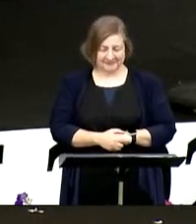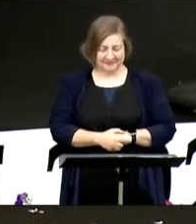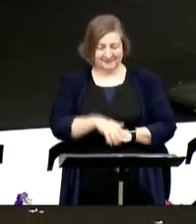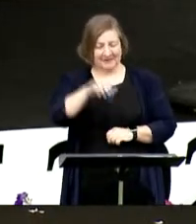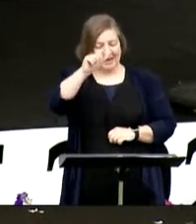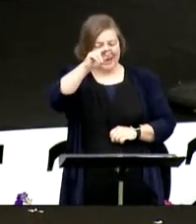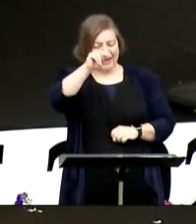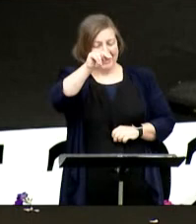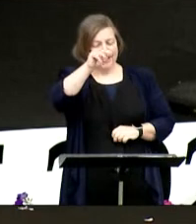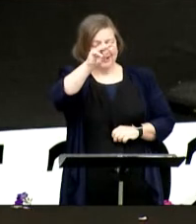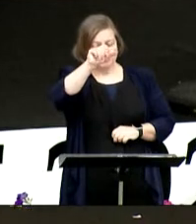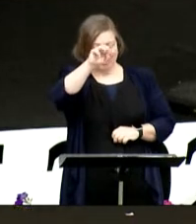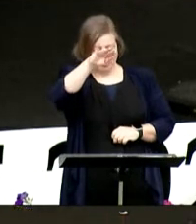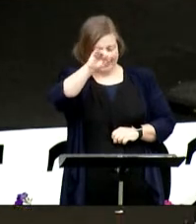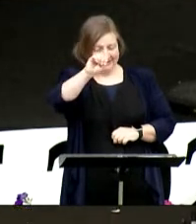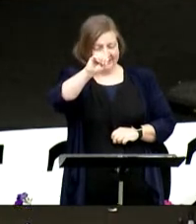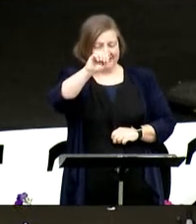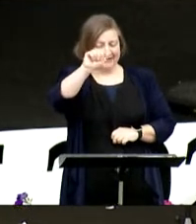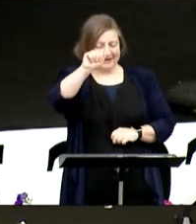James.